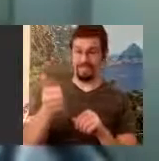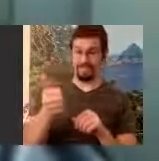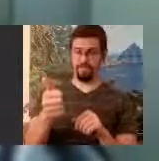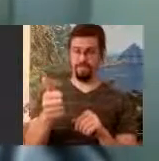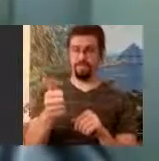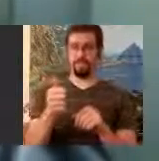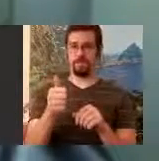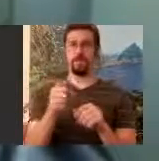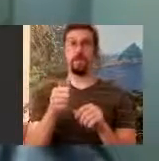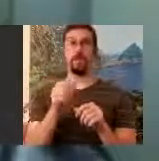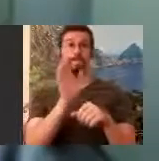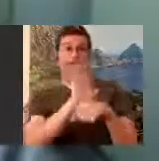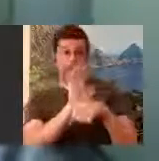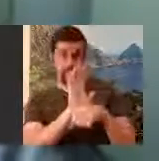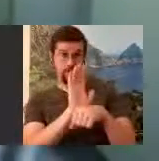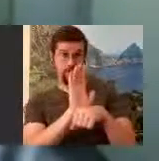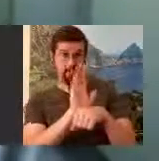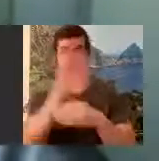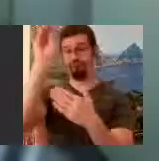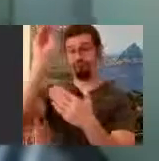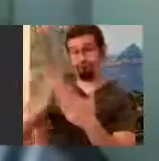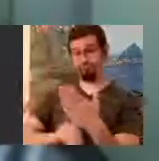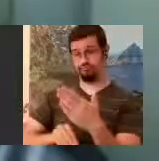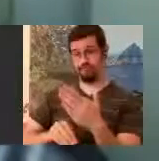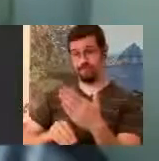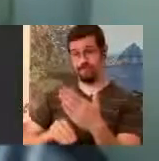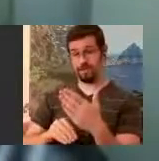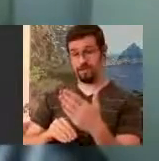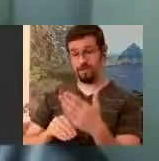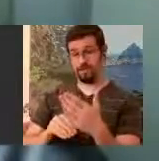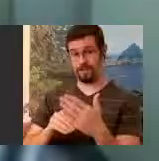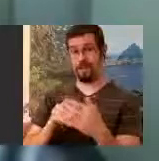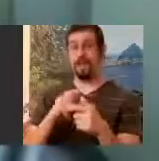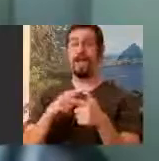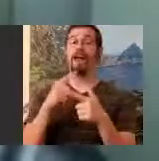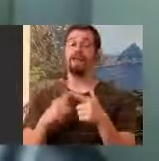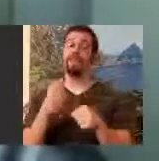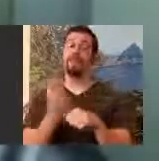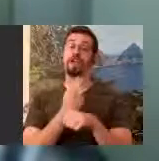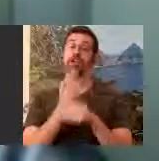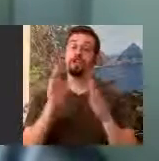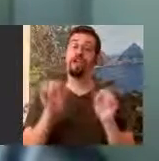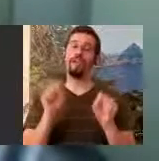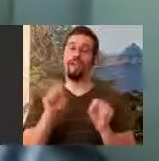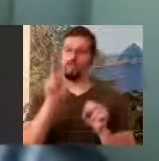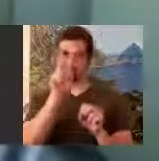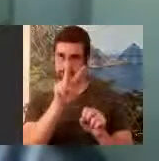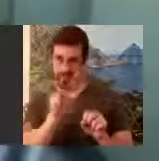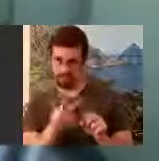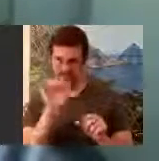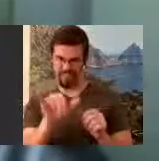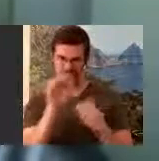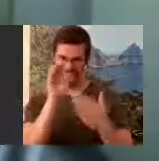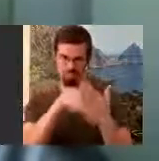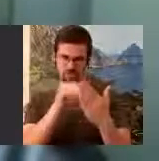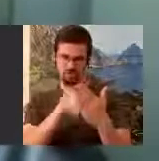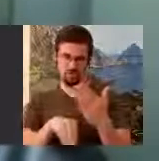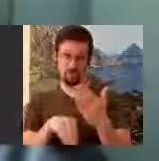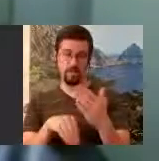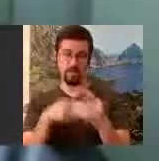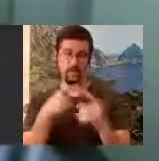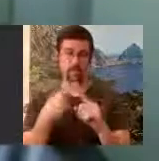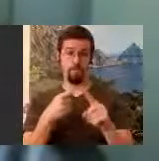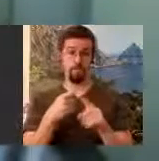input video, and then, of course, their user can review the transcription from the video